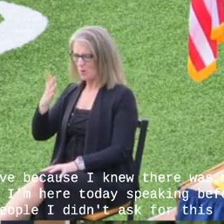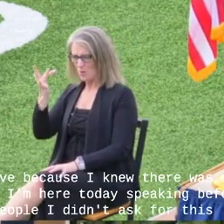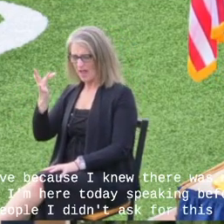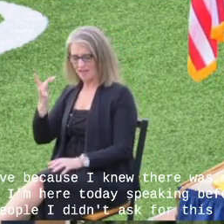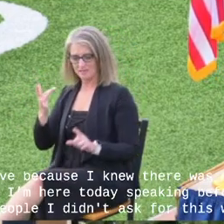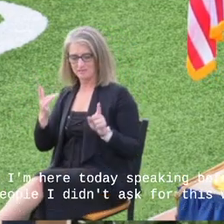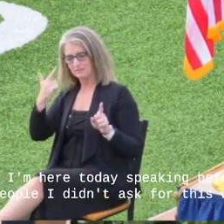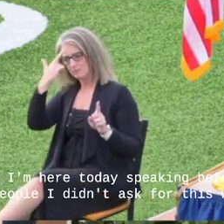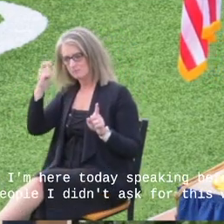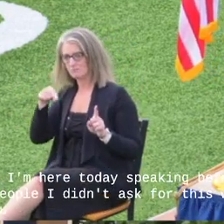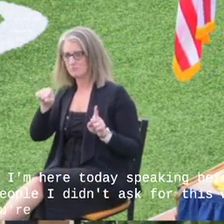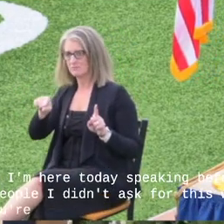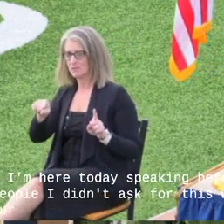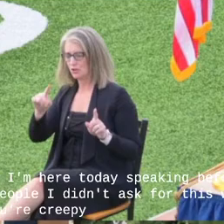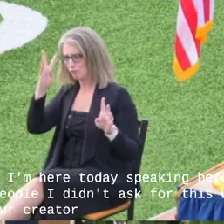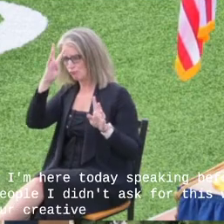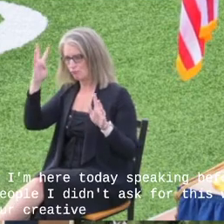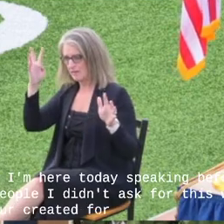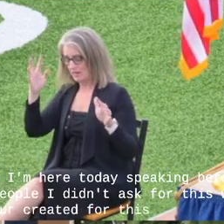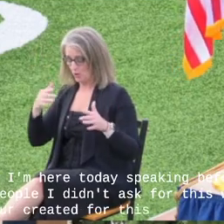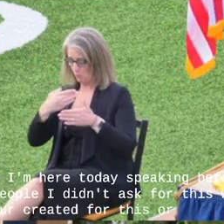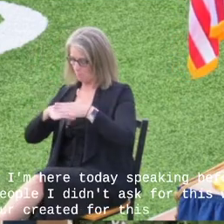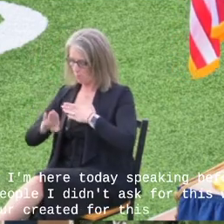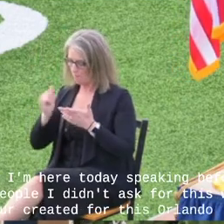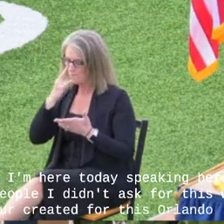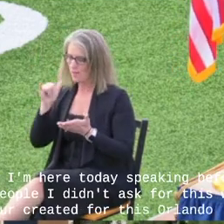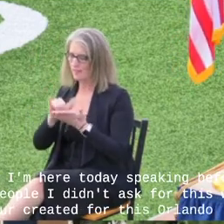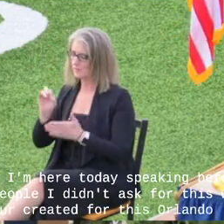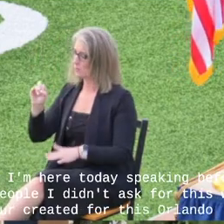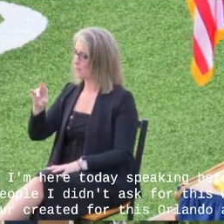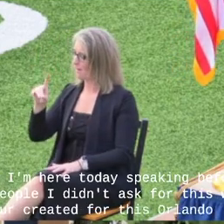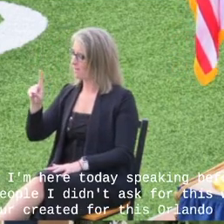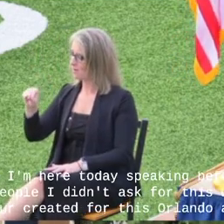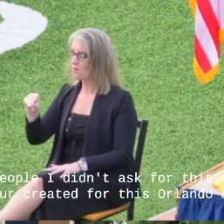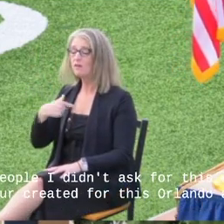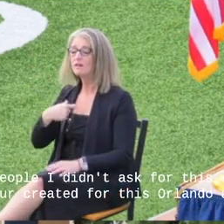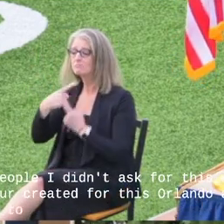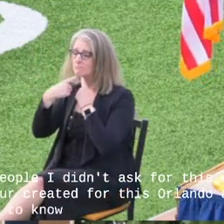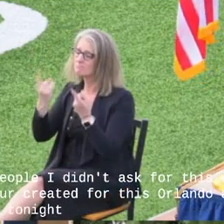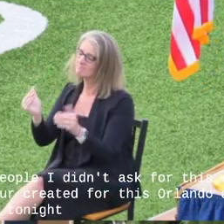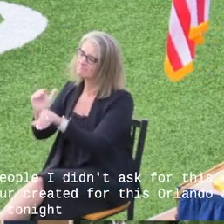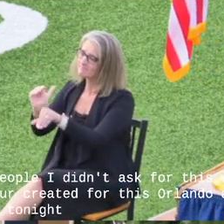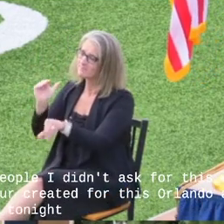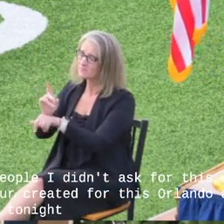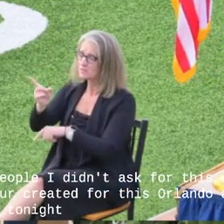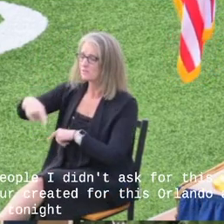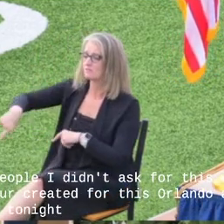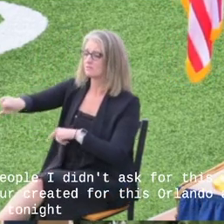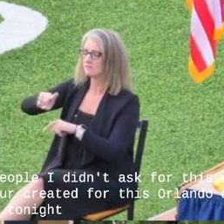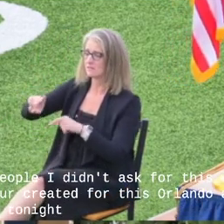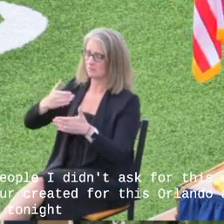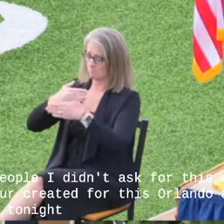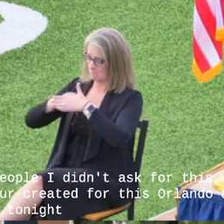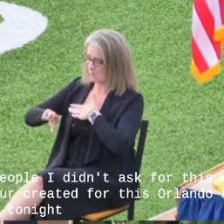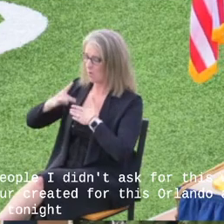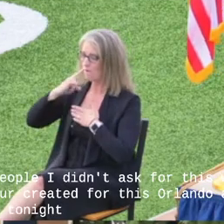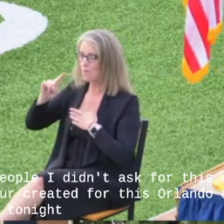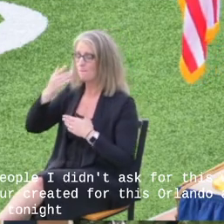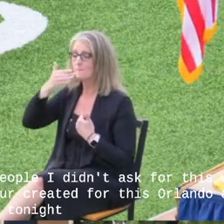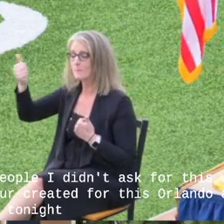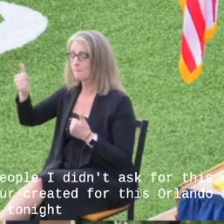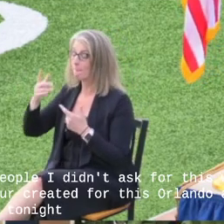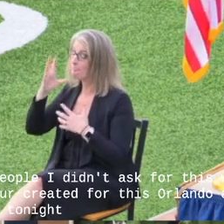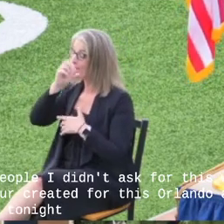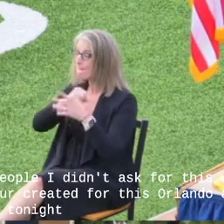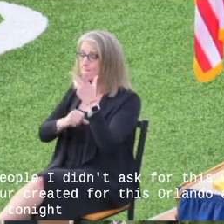He said, because you're created for this, Orlando. And I'm telling you tonight that you are created for better.